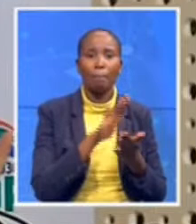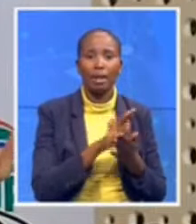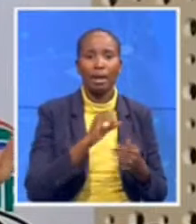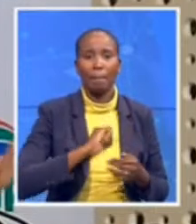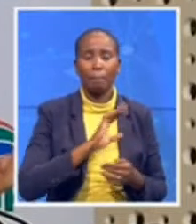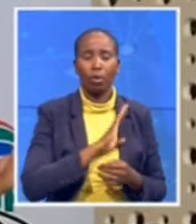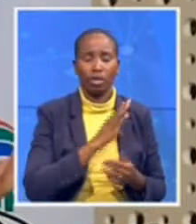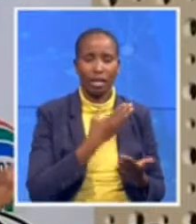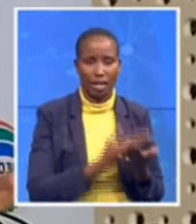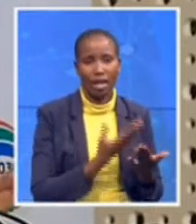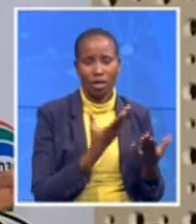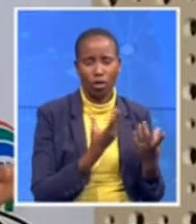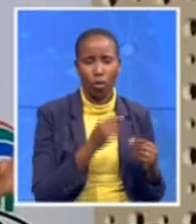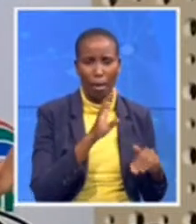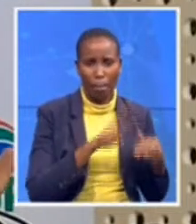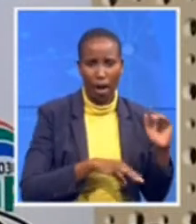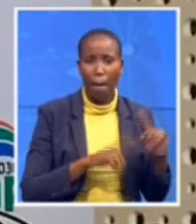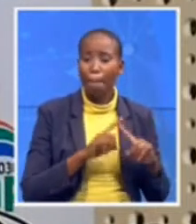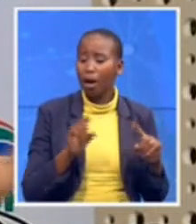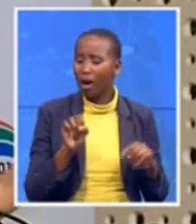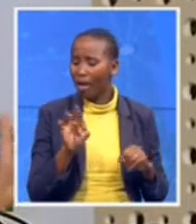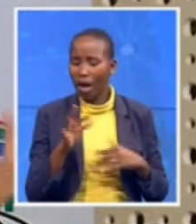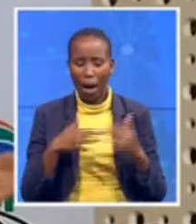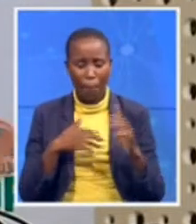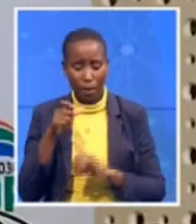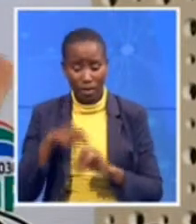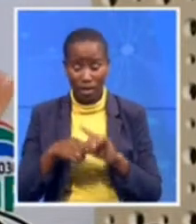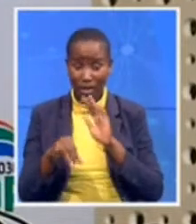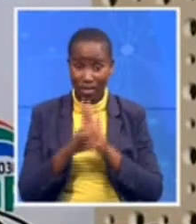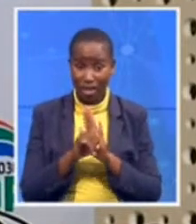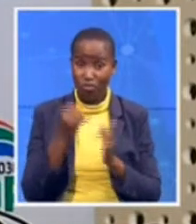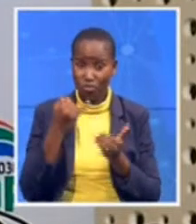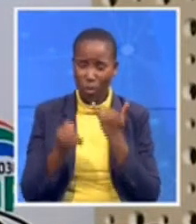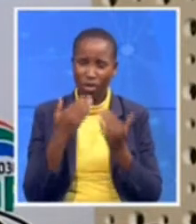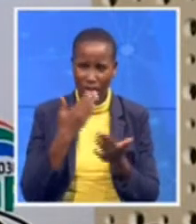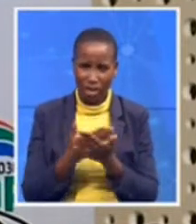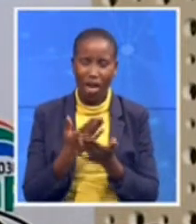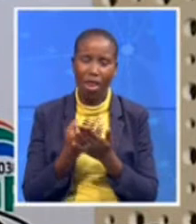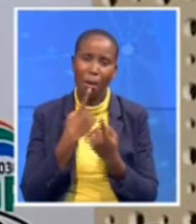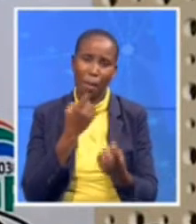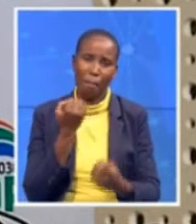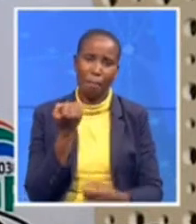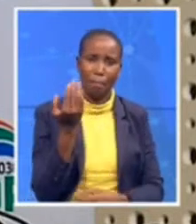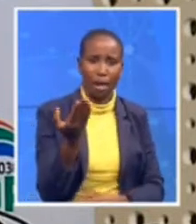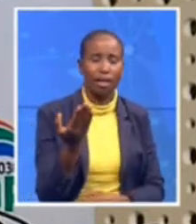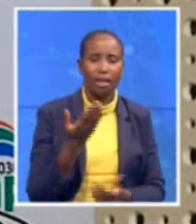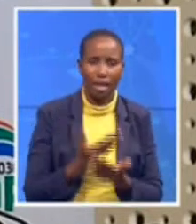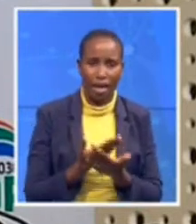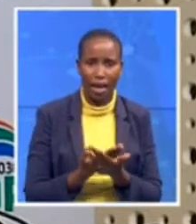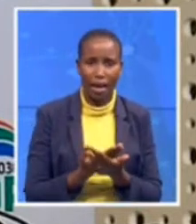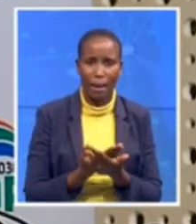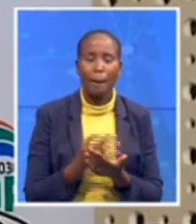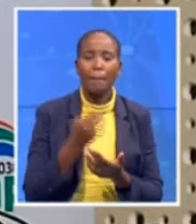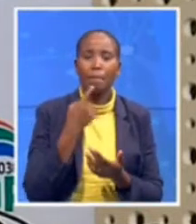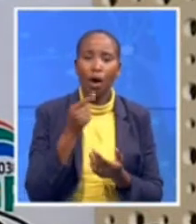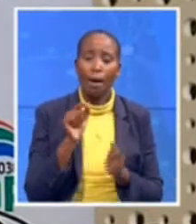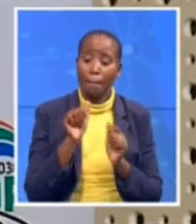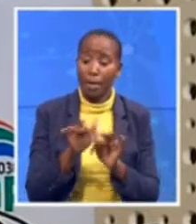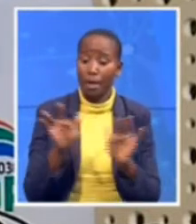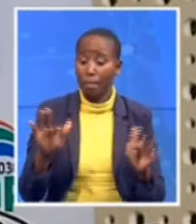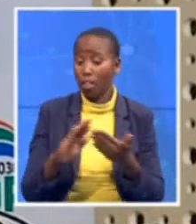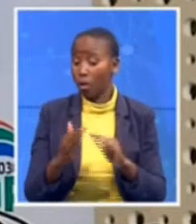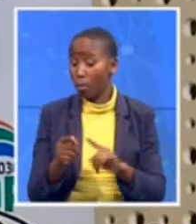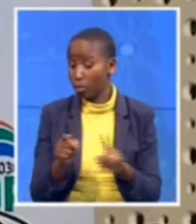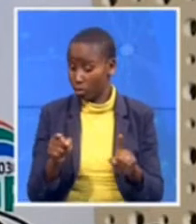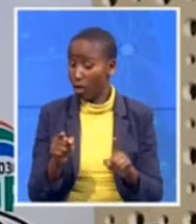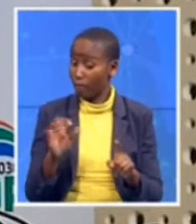request for us to classify publications. That's open to you as the members of the public, should you wish to do so, but it's not subject to